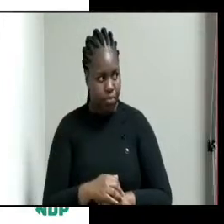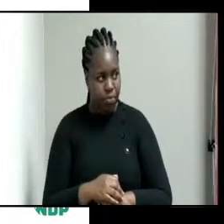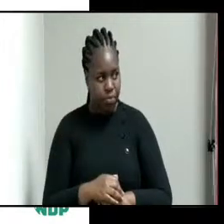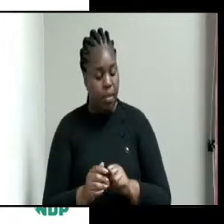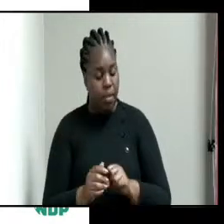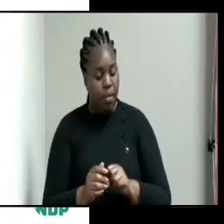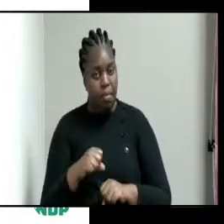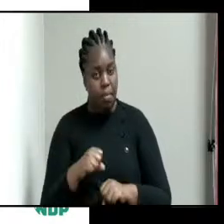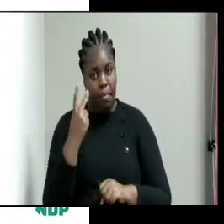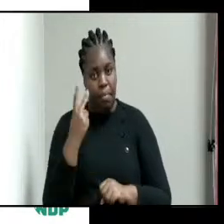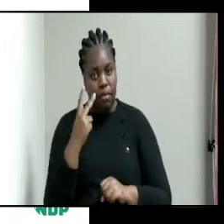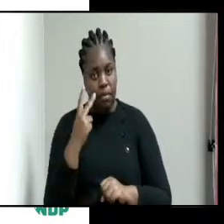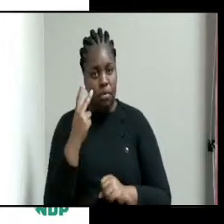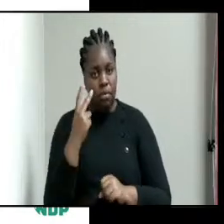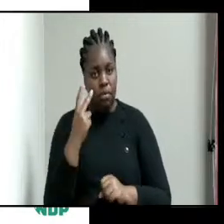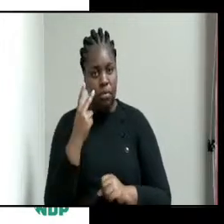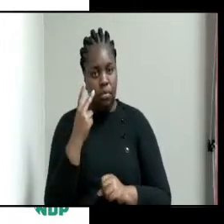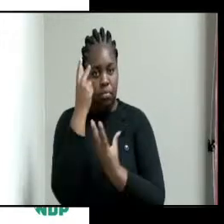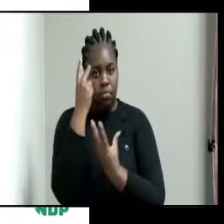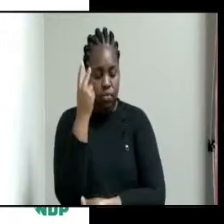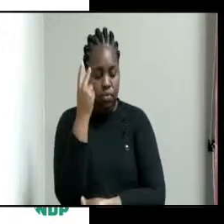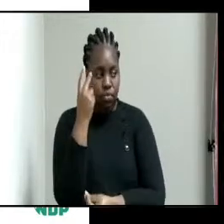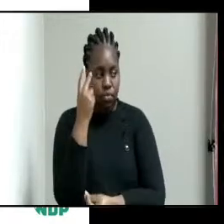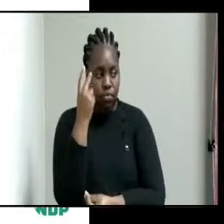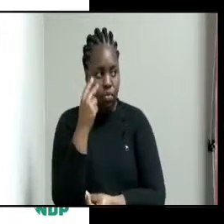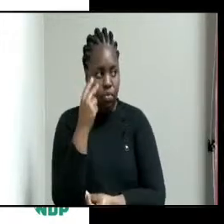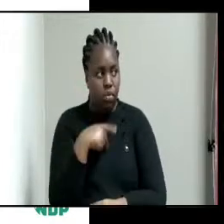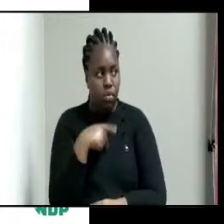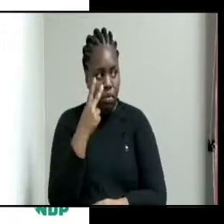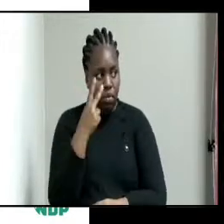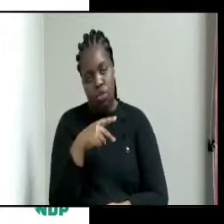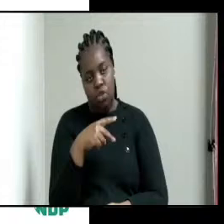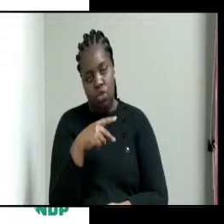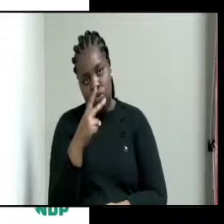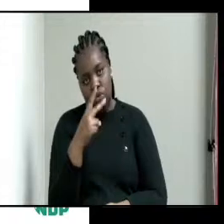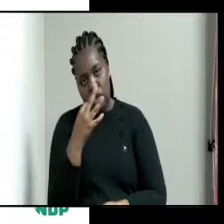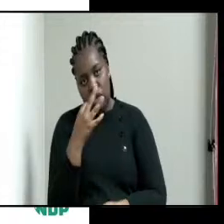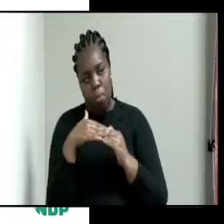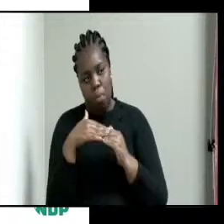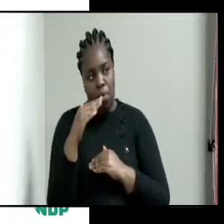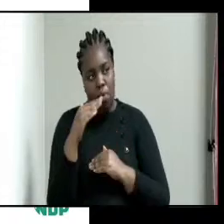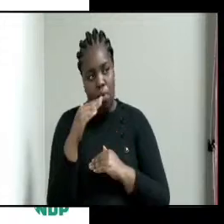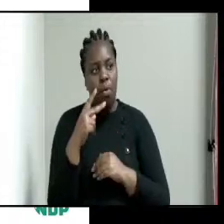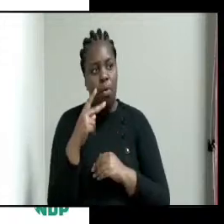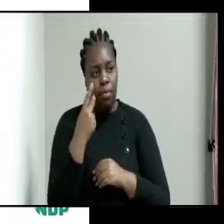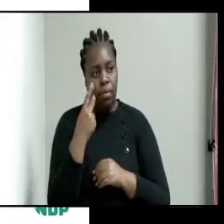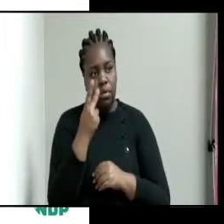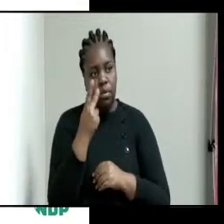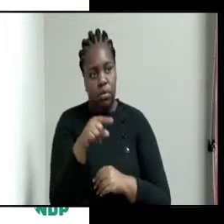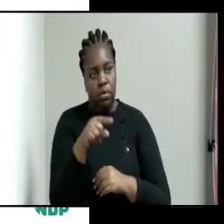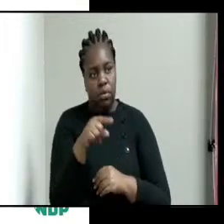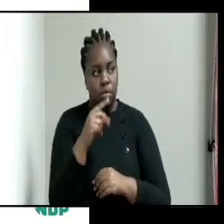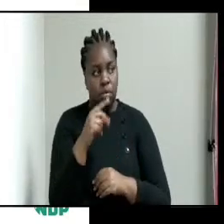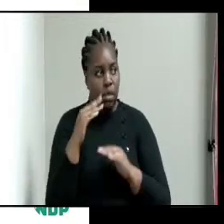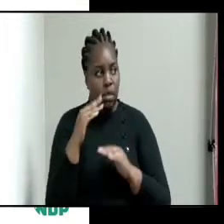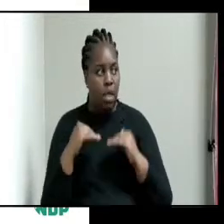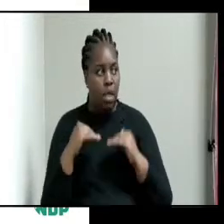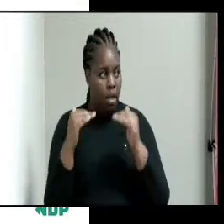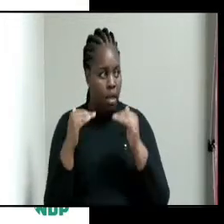multidimensional poverty, where the children are deprived in 3 or more of the dimensions. We see them that they are quite